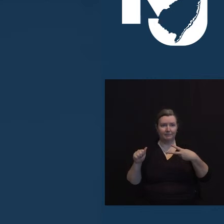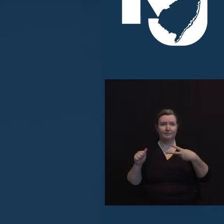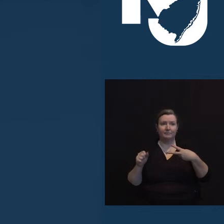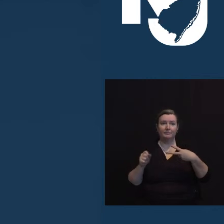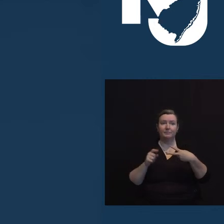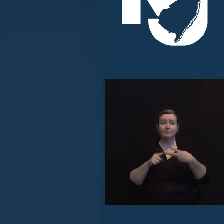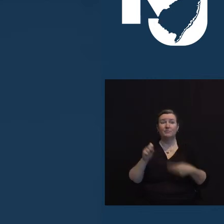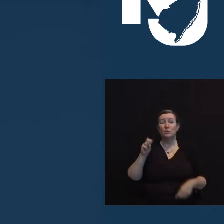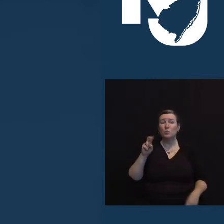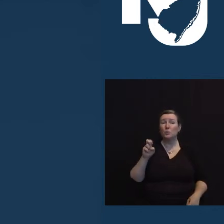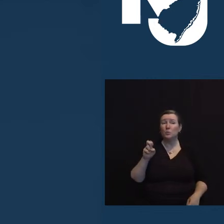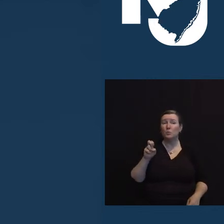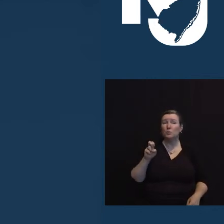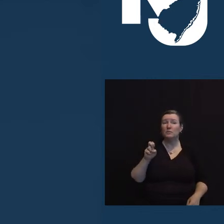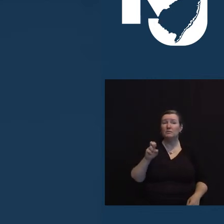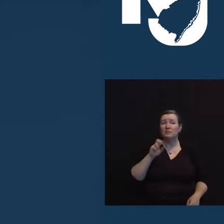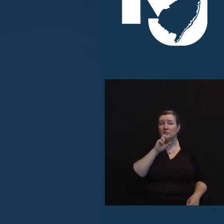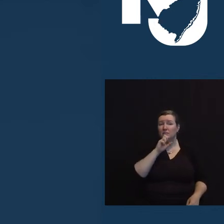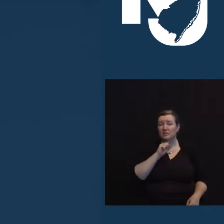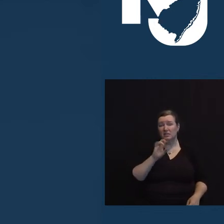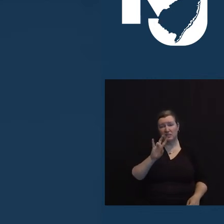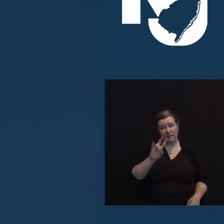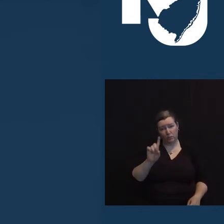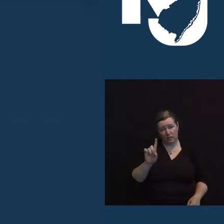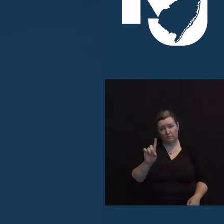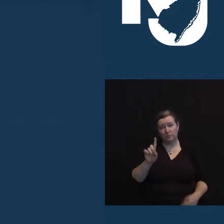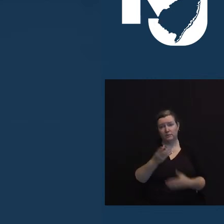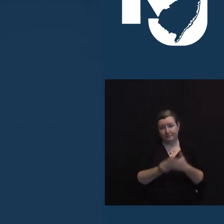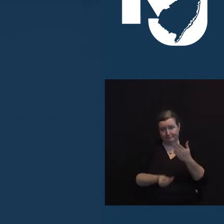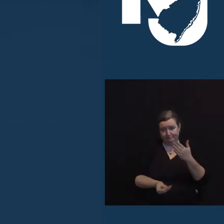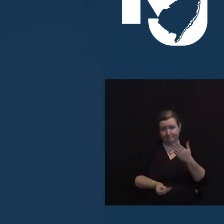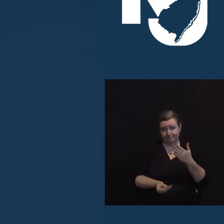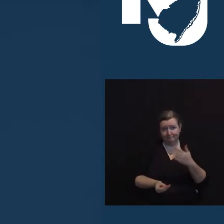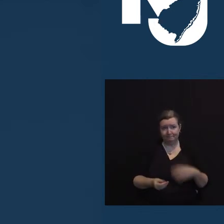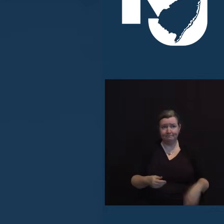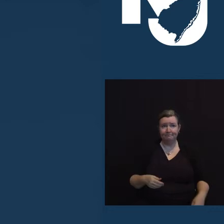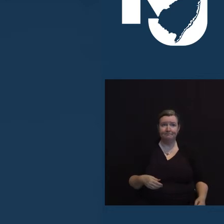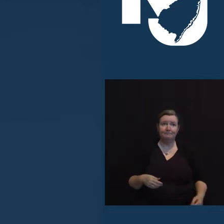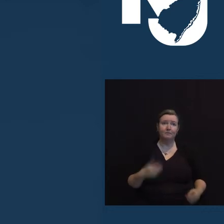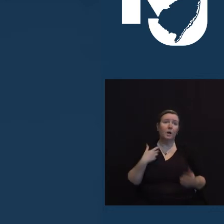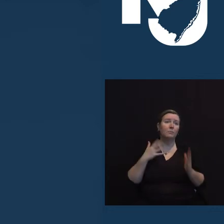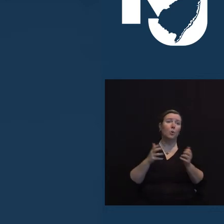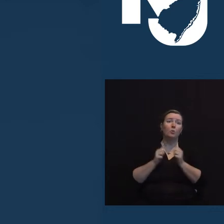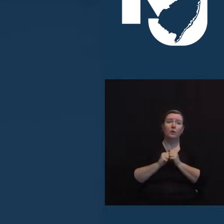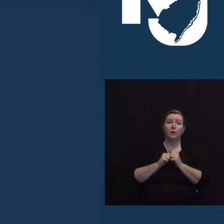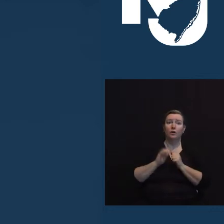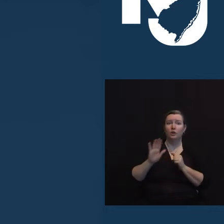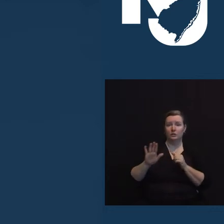I had the great honor of speaking on Monday with George and George III and Melissa, and we had a really